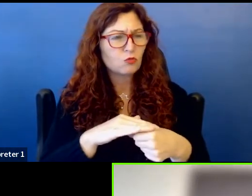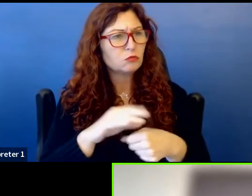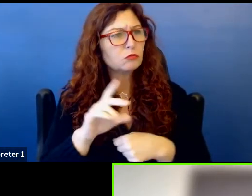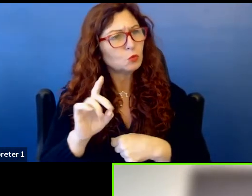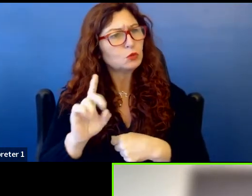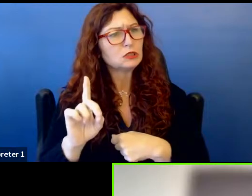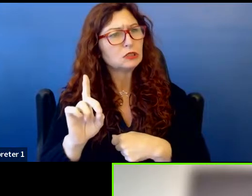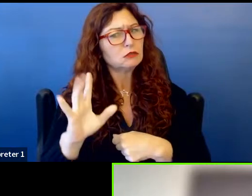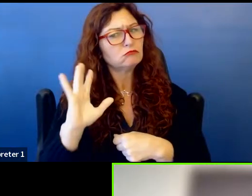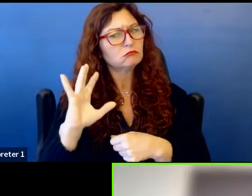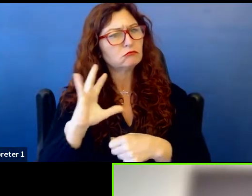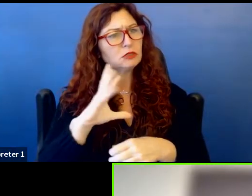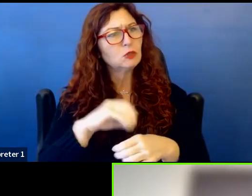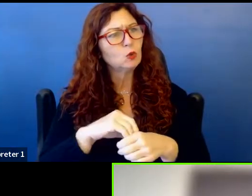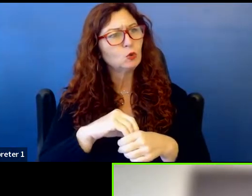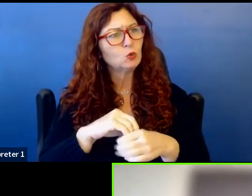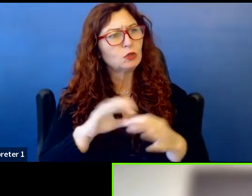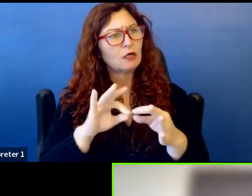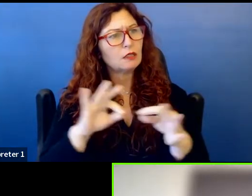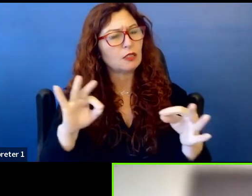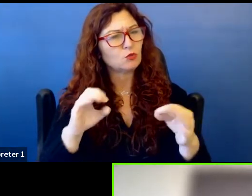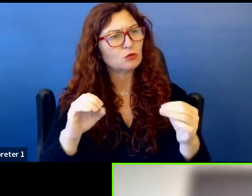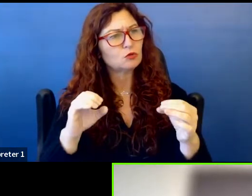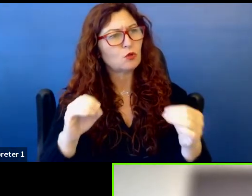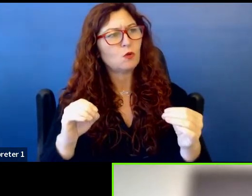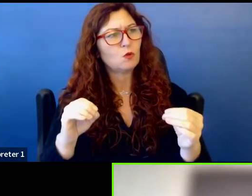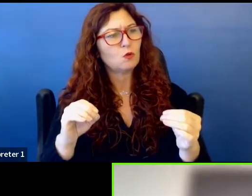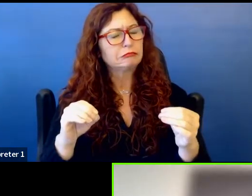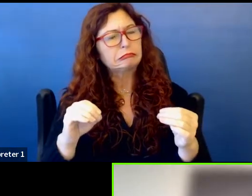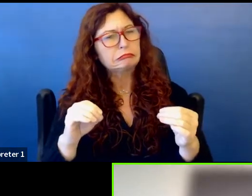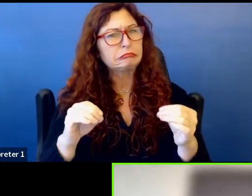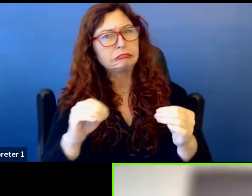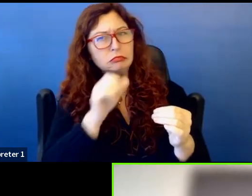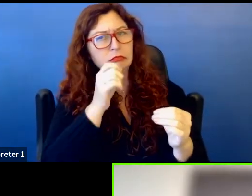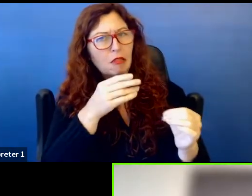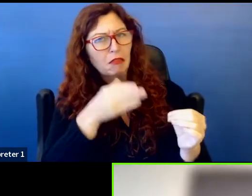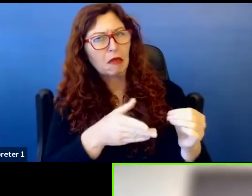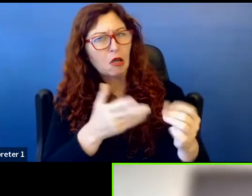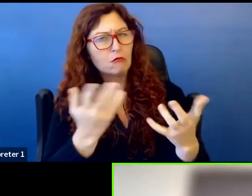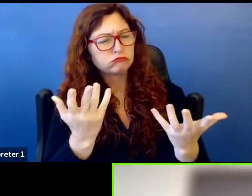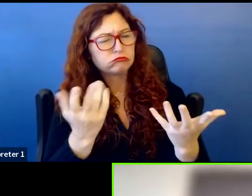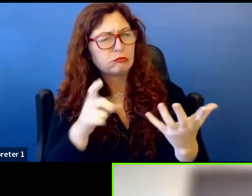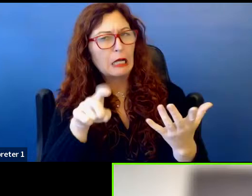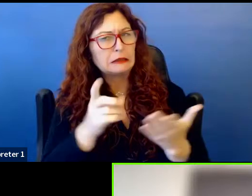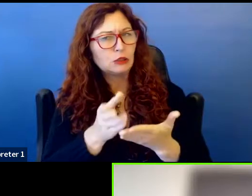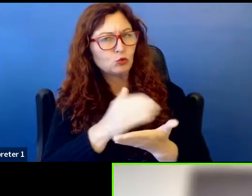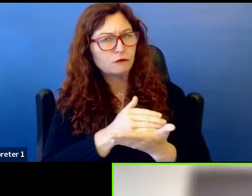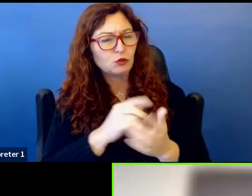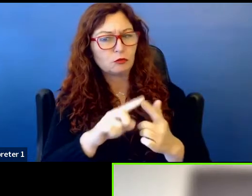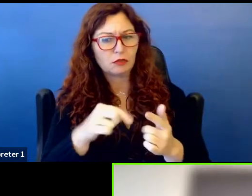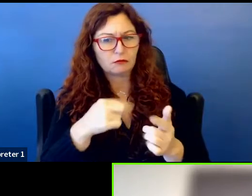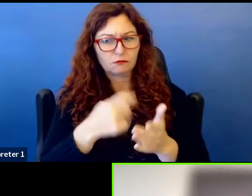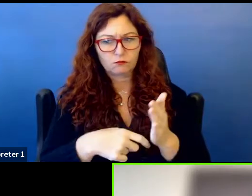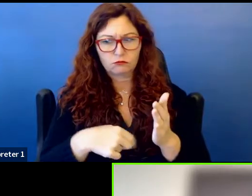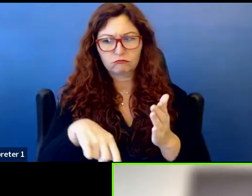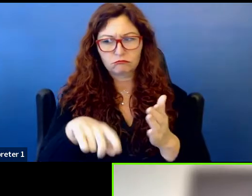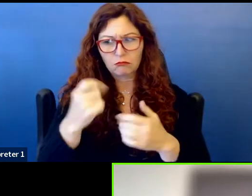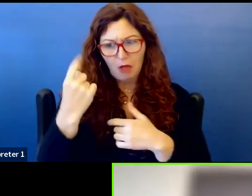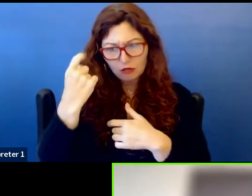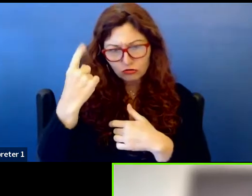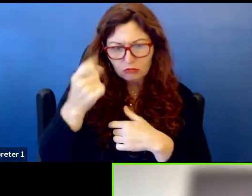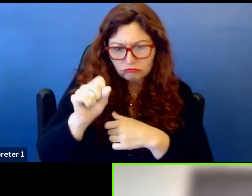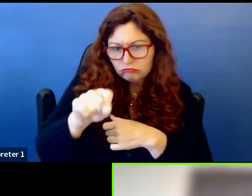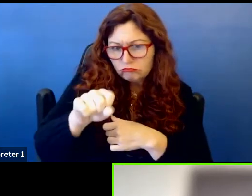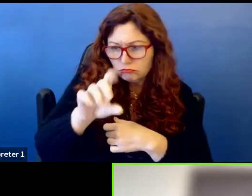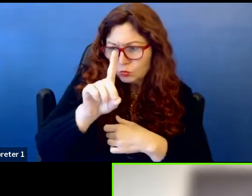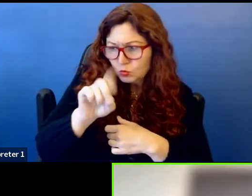grants so i'd have to take a look at the actual documents but it's my understanding that we have um on record public record that we um